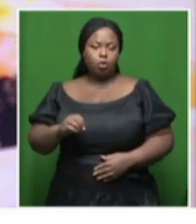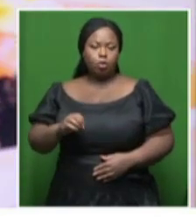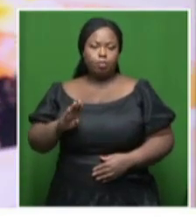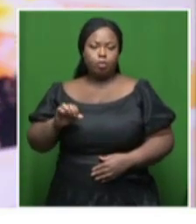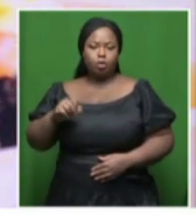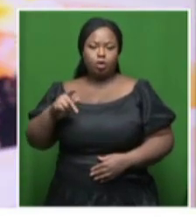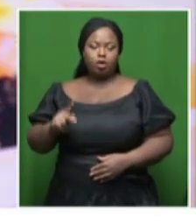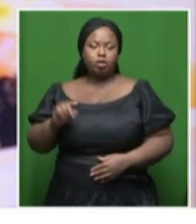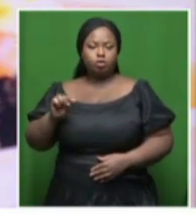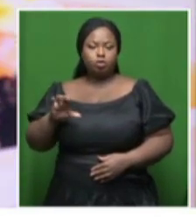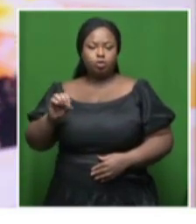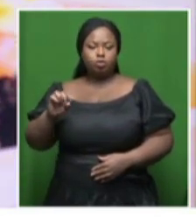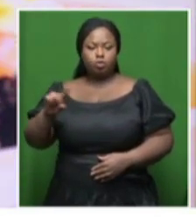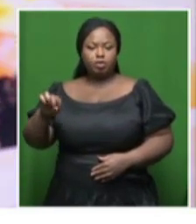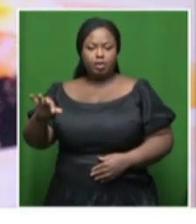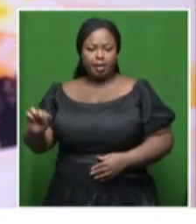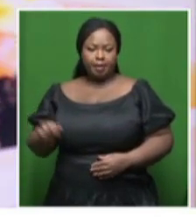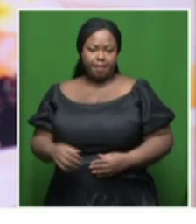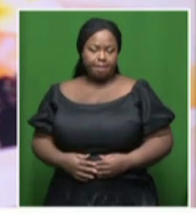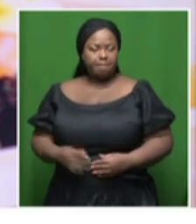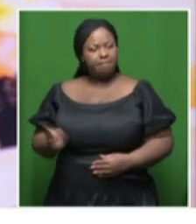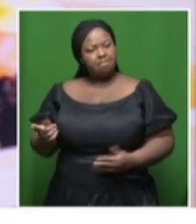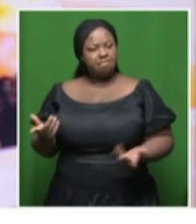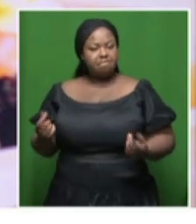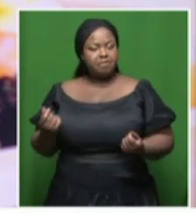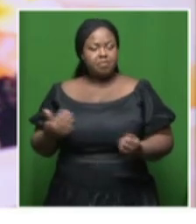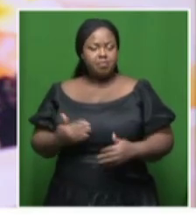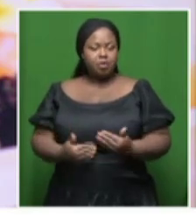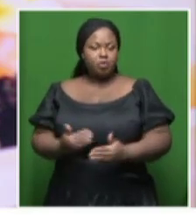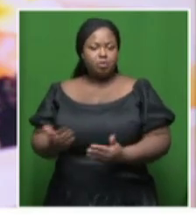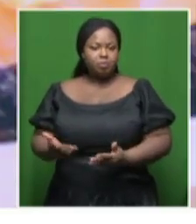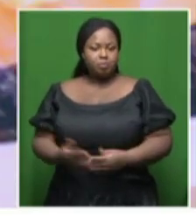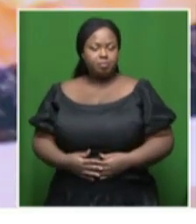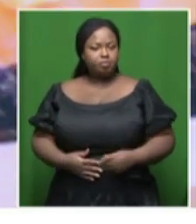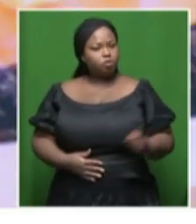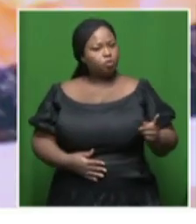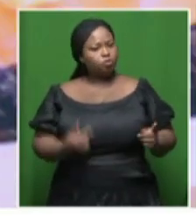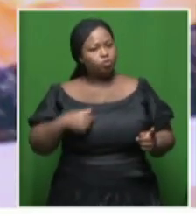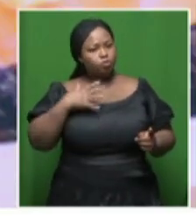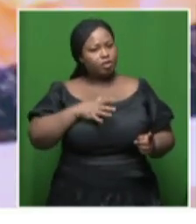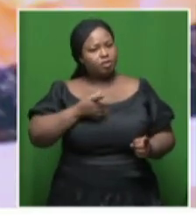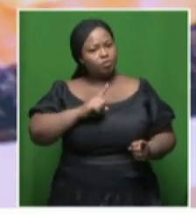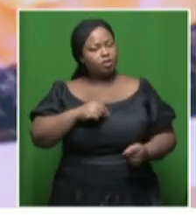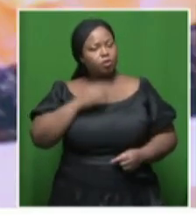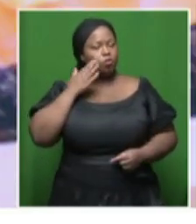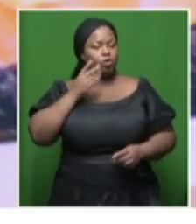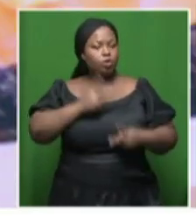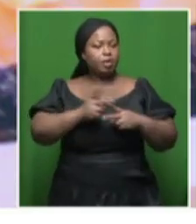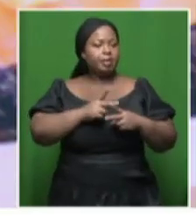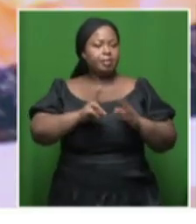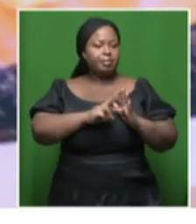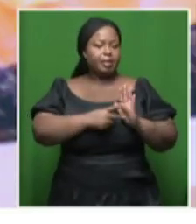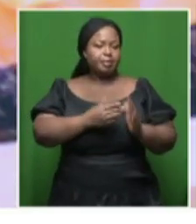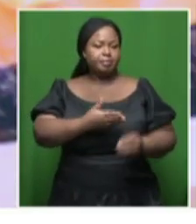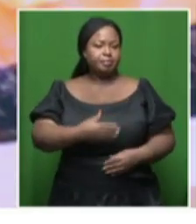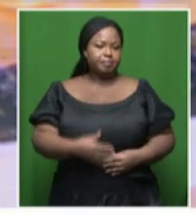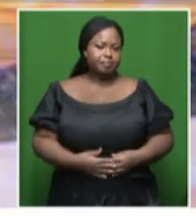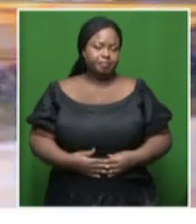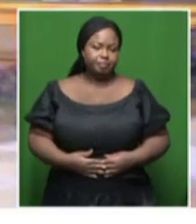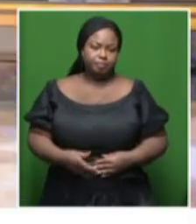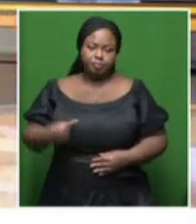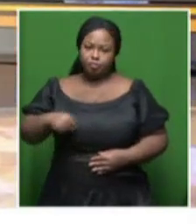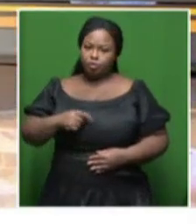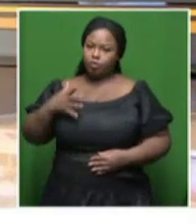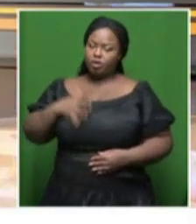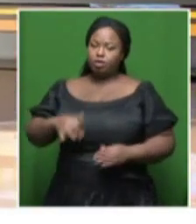mmohoblock.co.za, and then we curate and that's pretty much how our process works. What were you looking out for when you were curating this for the entrepreneurs? We